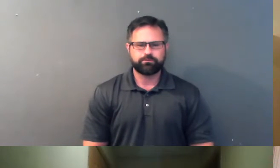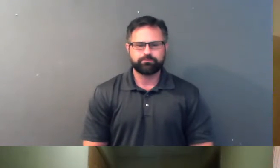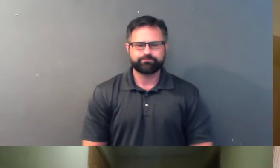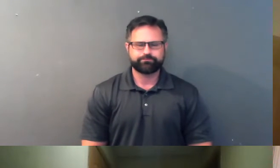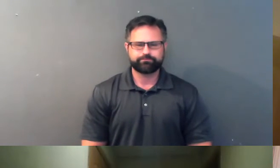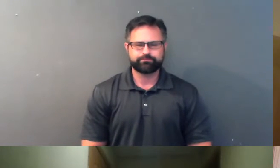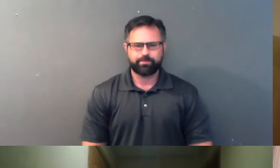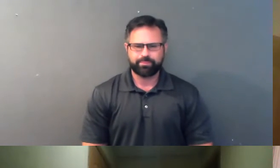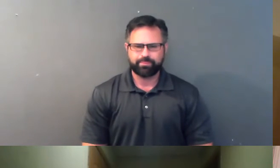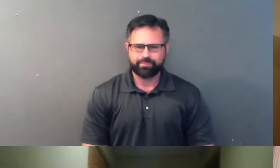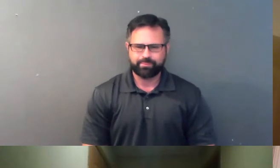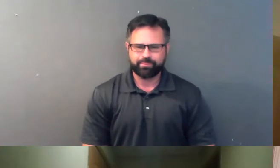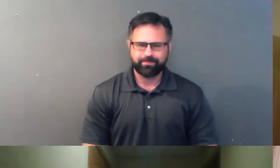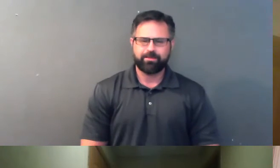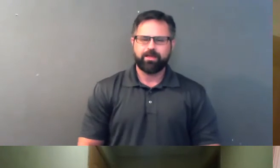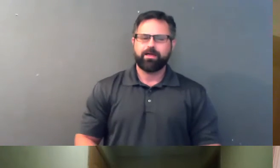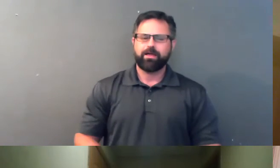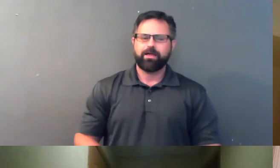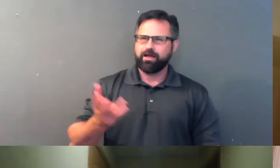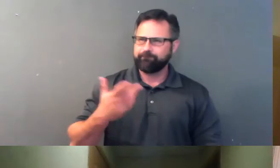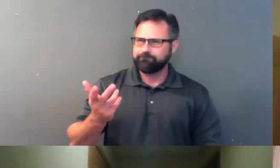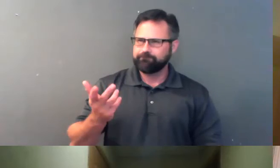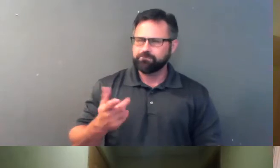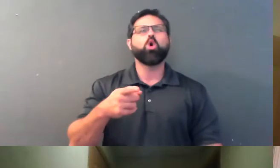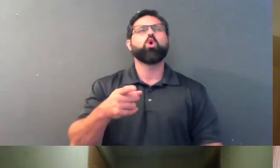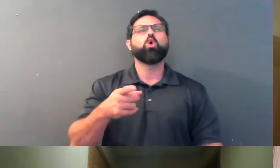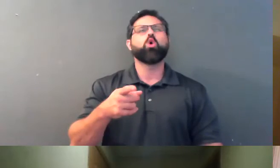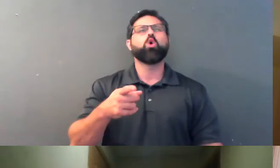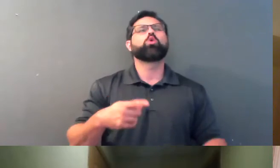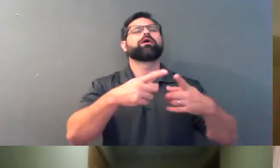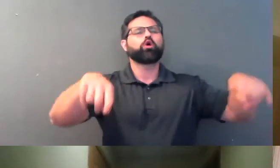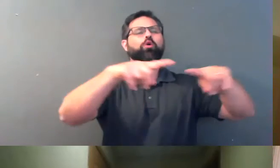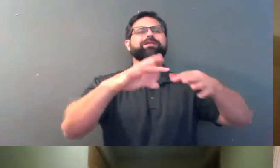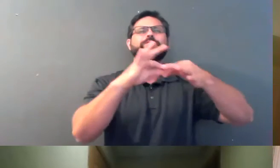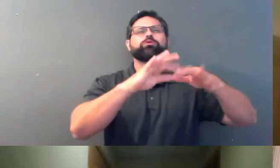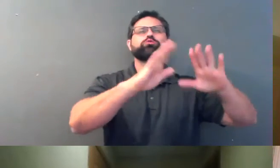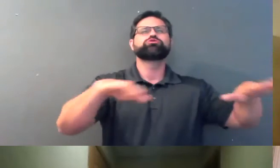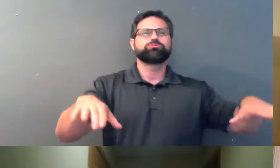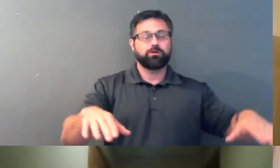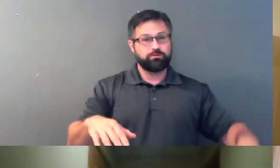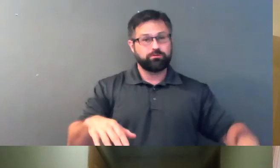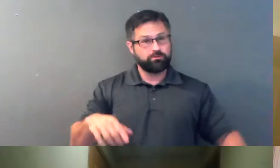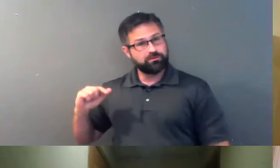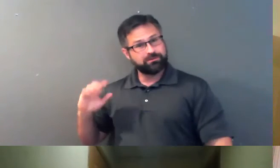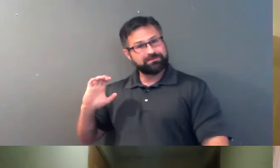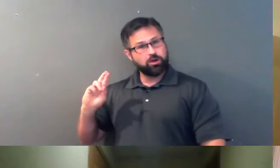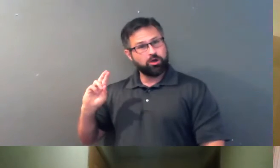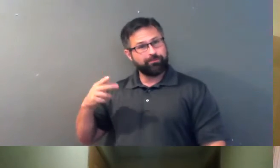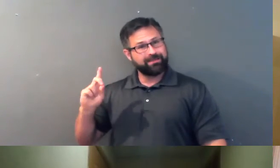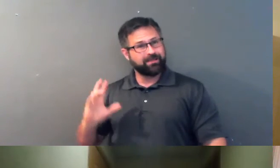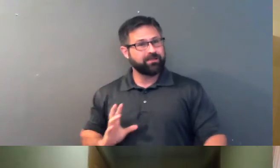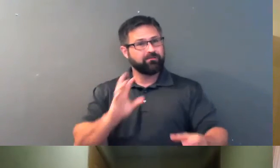It's to do with the committee on children. Is there a process in place to allow for children,